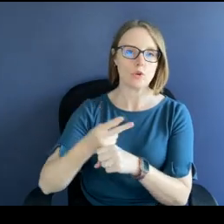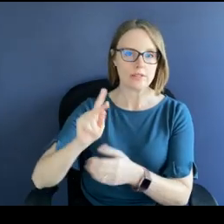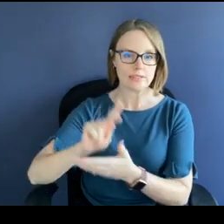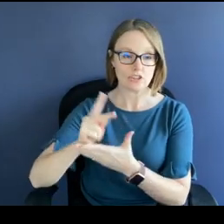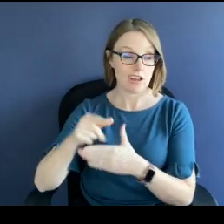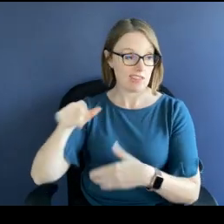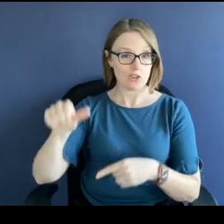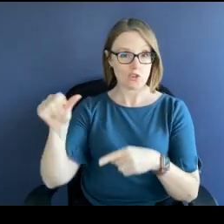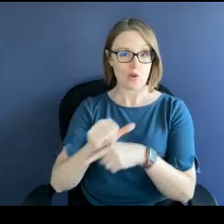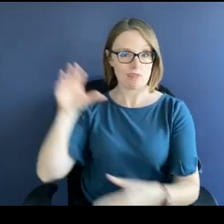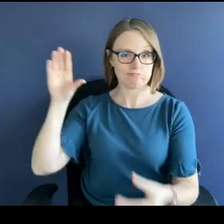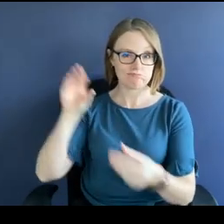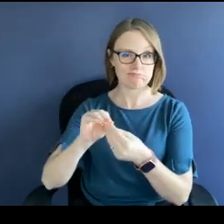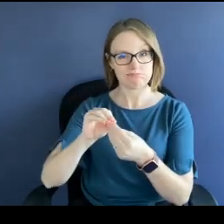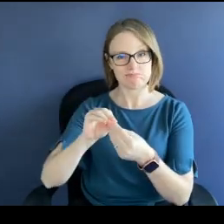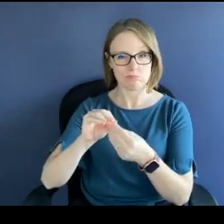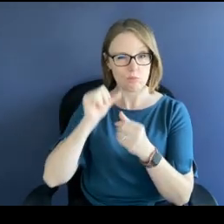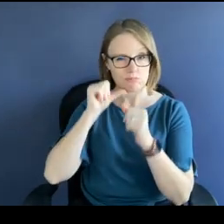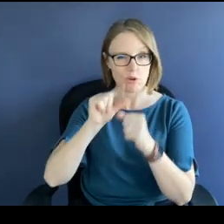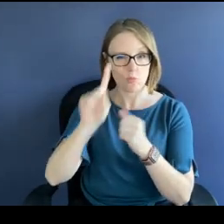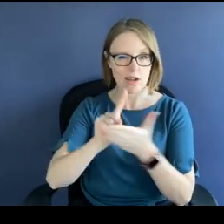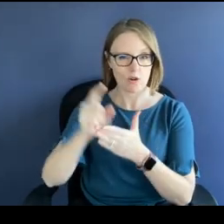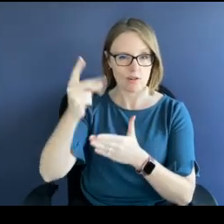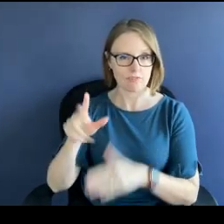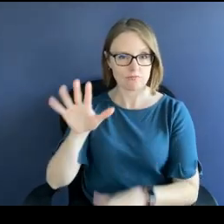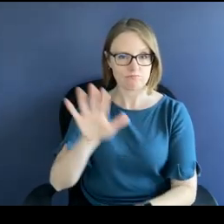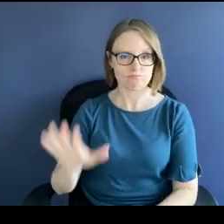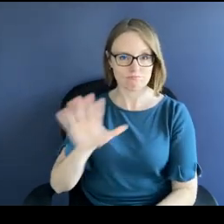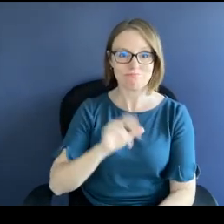approximately 1.5 hours in length.